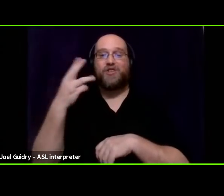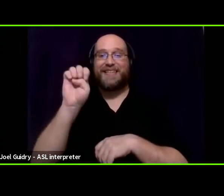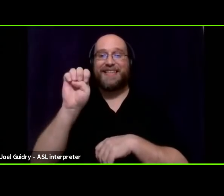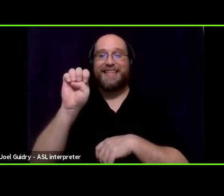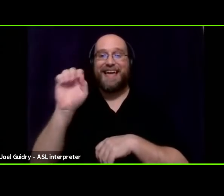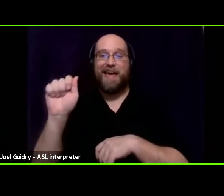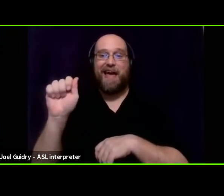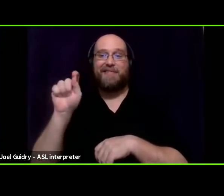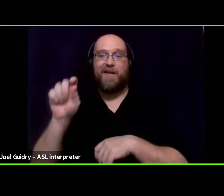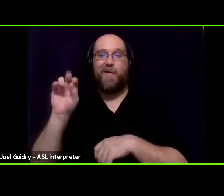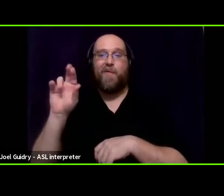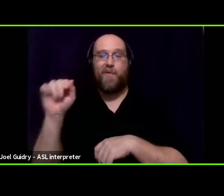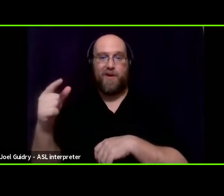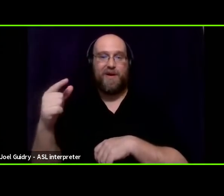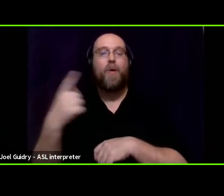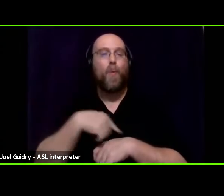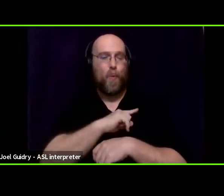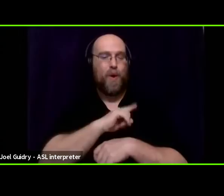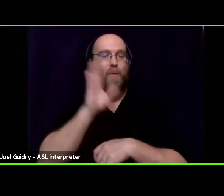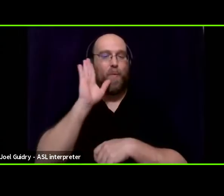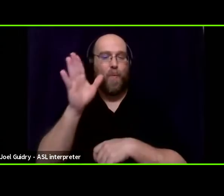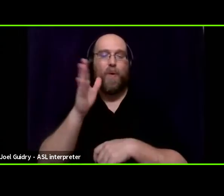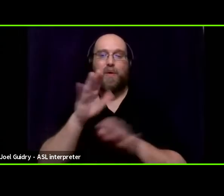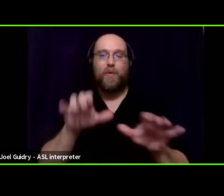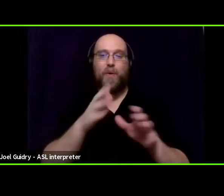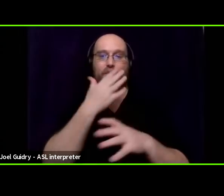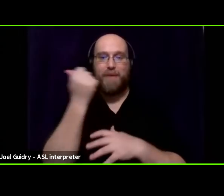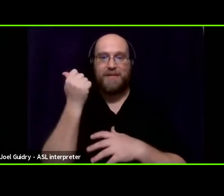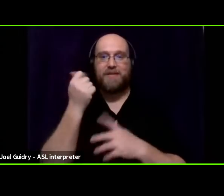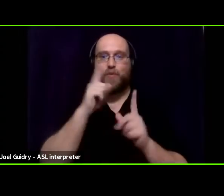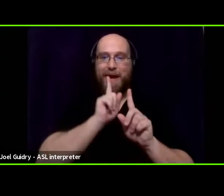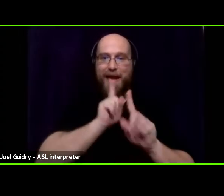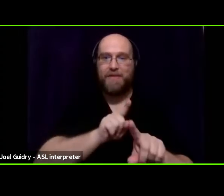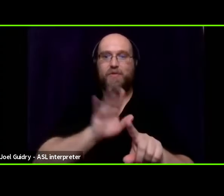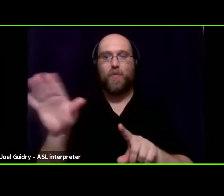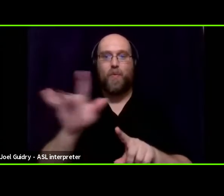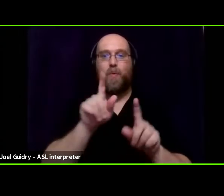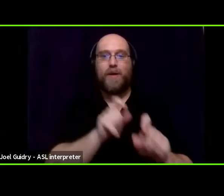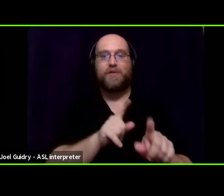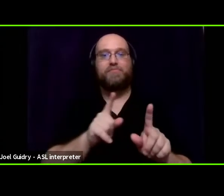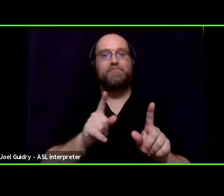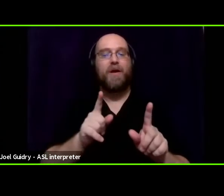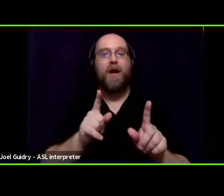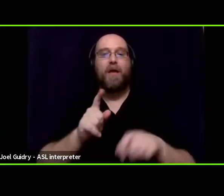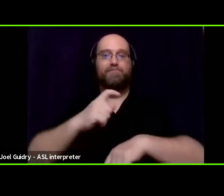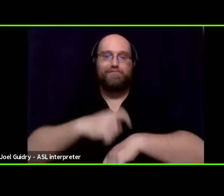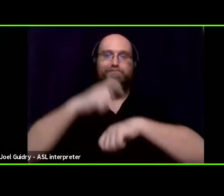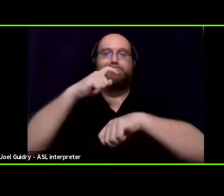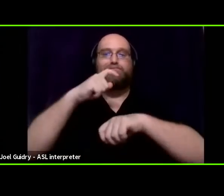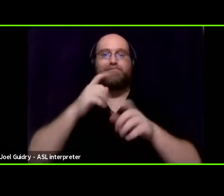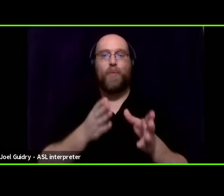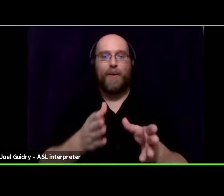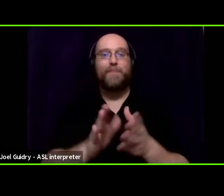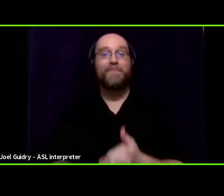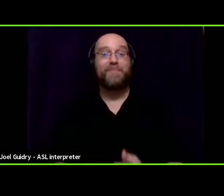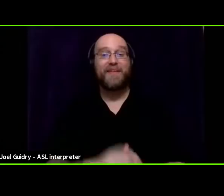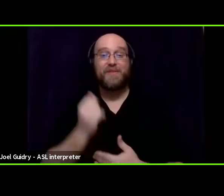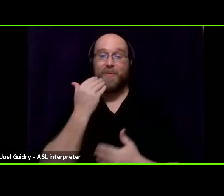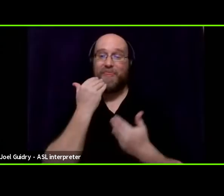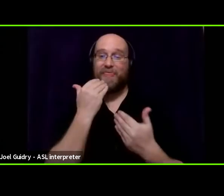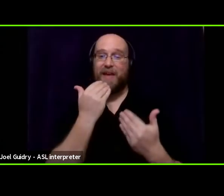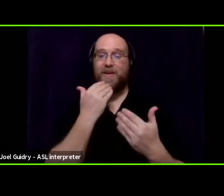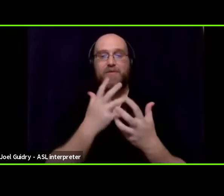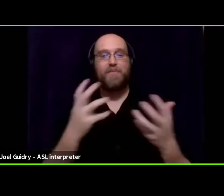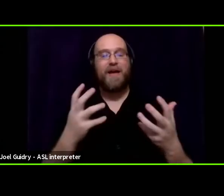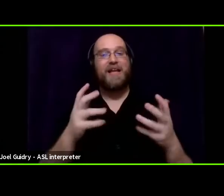wea@washingtonea.org, and we'll do our best to get those answers to you in a prompt and timely manner. So thank you so much. Stay